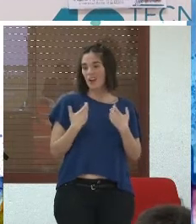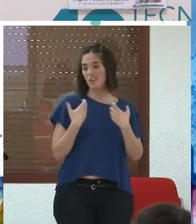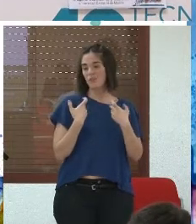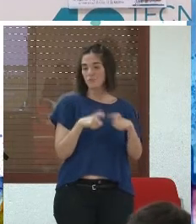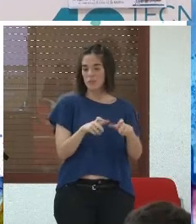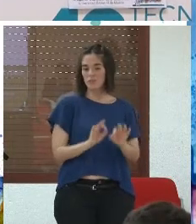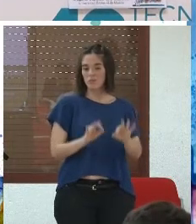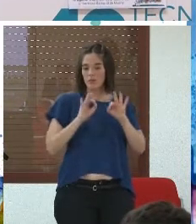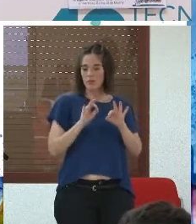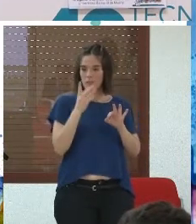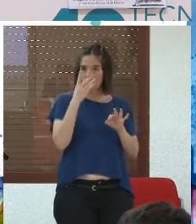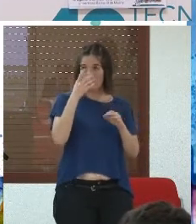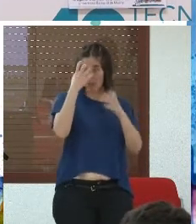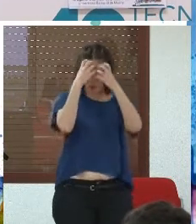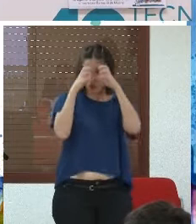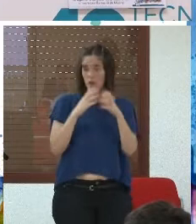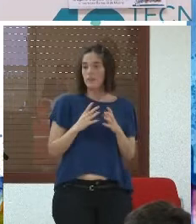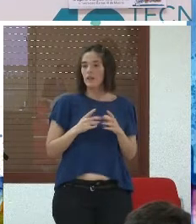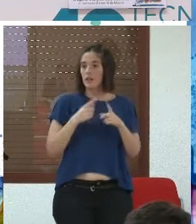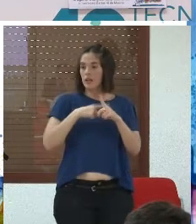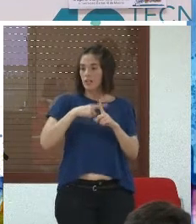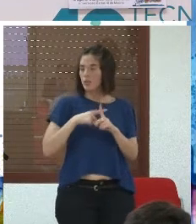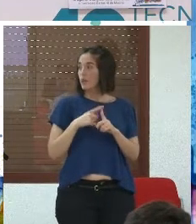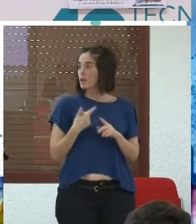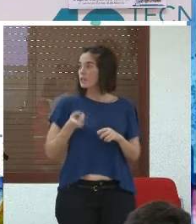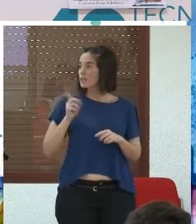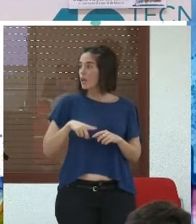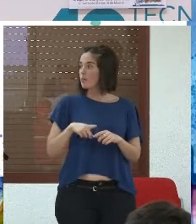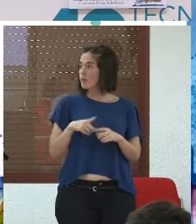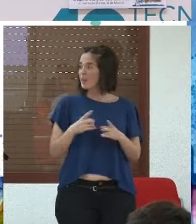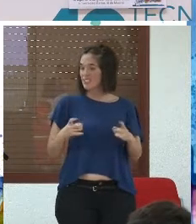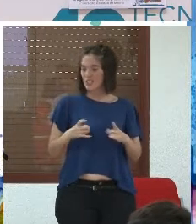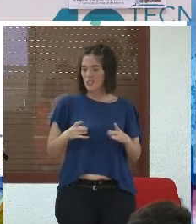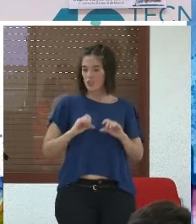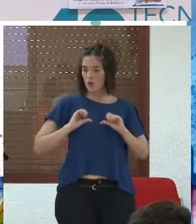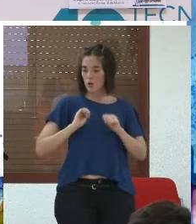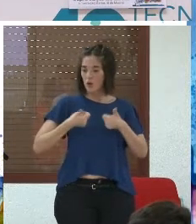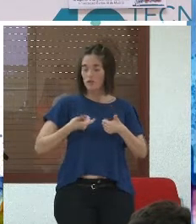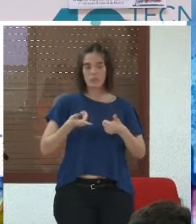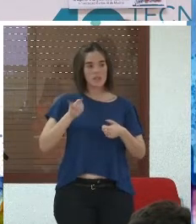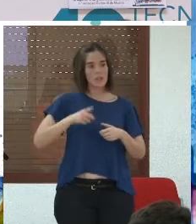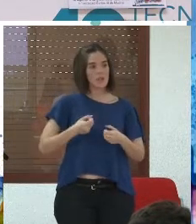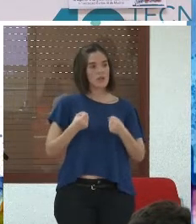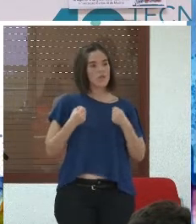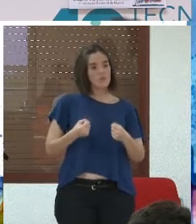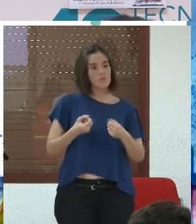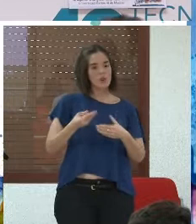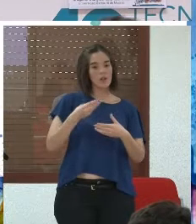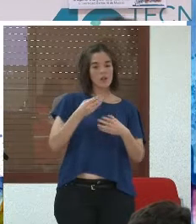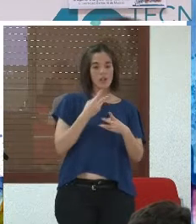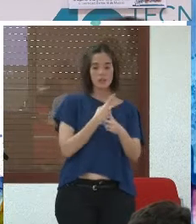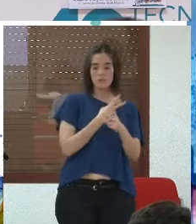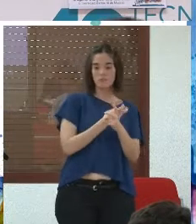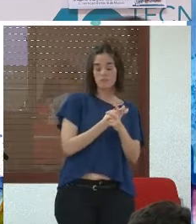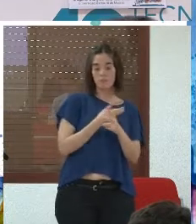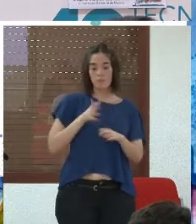The EEG, we also do electromyographies, we do IMUs, we take